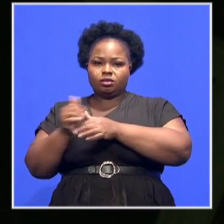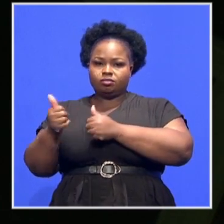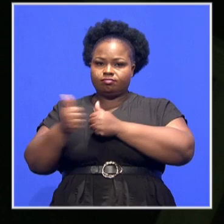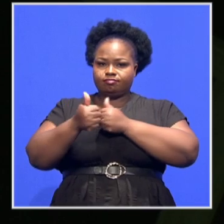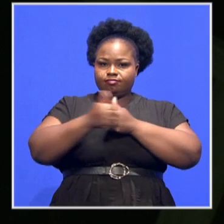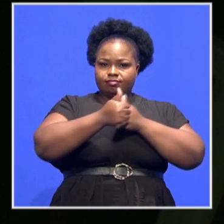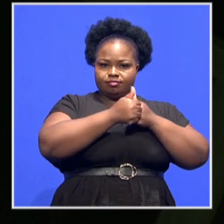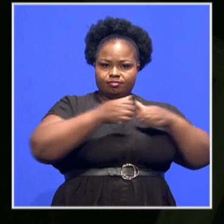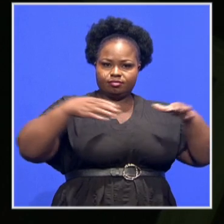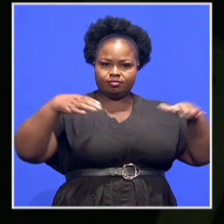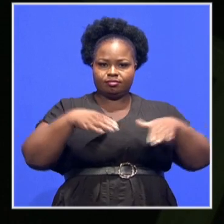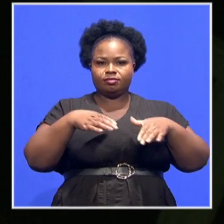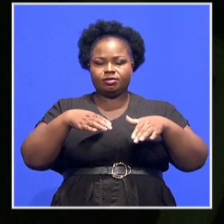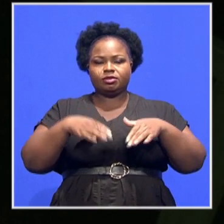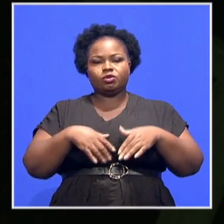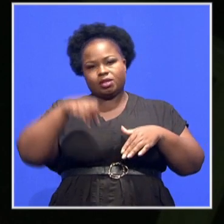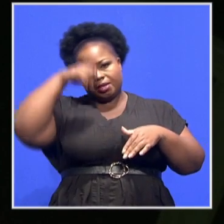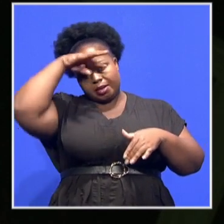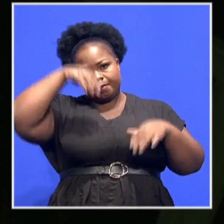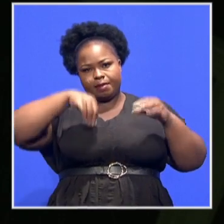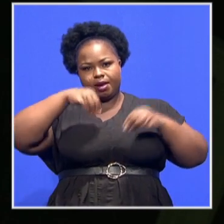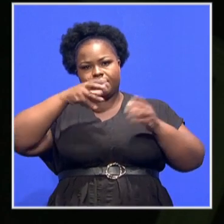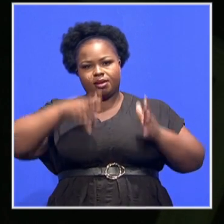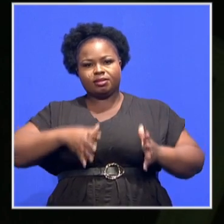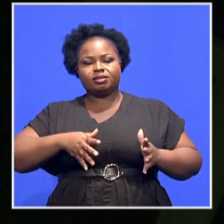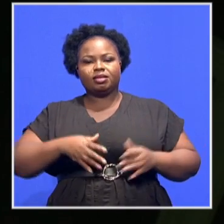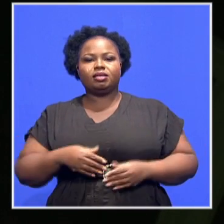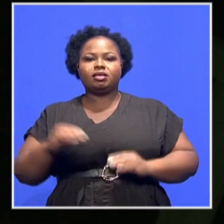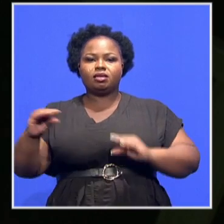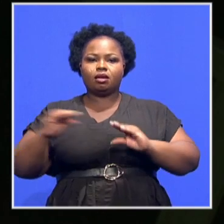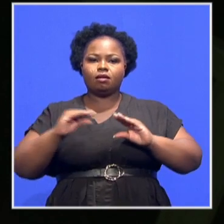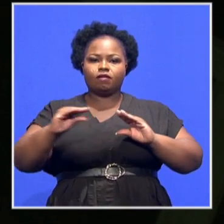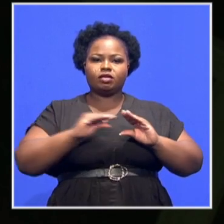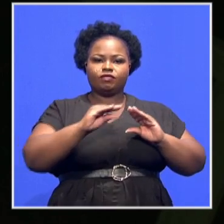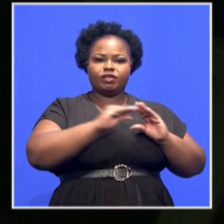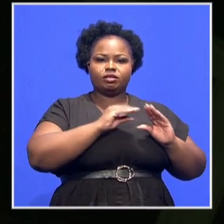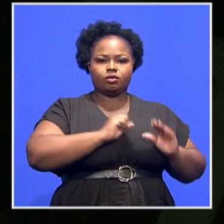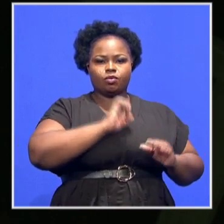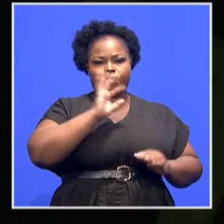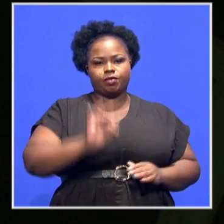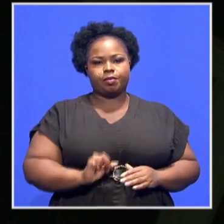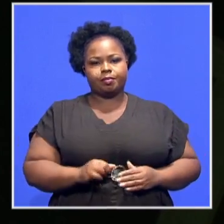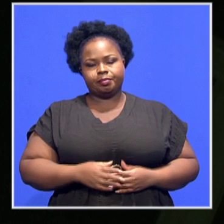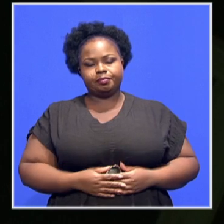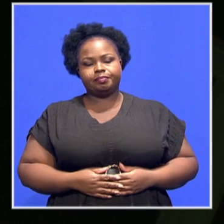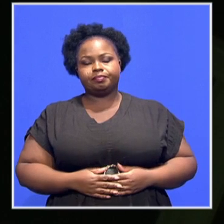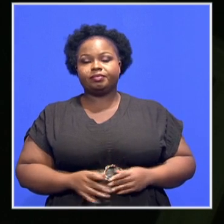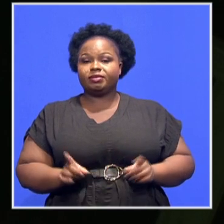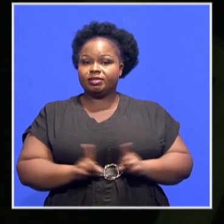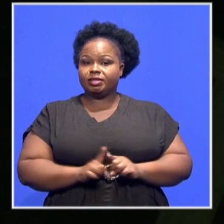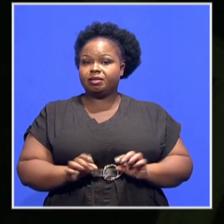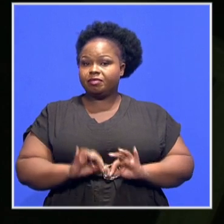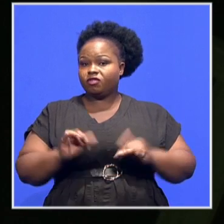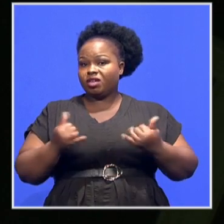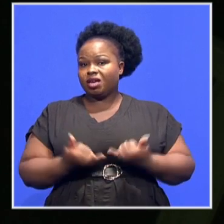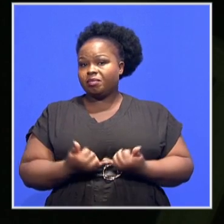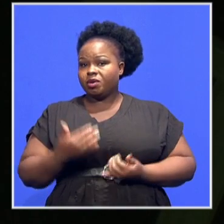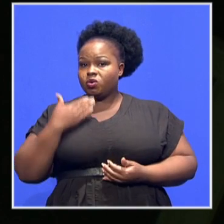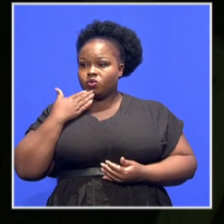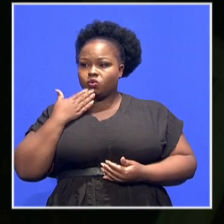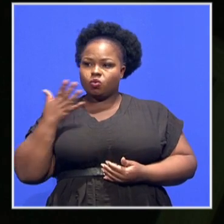miners, investors to invest in our country. This is particularly the case for companies looking for